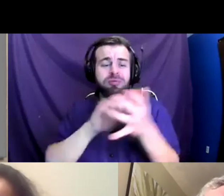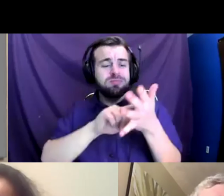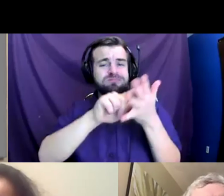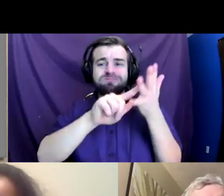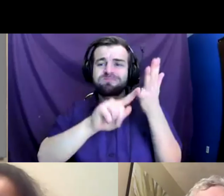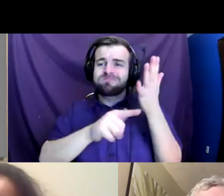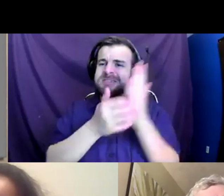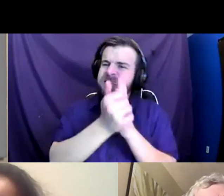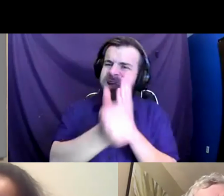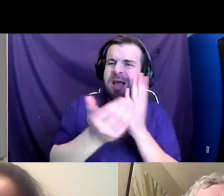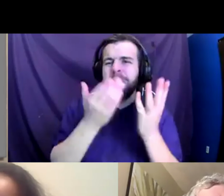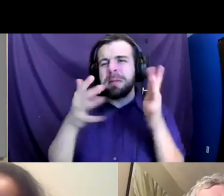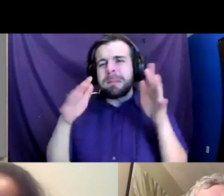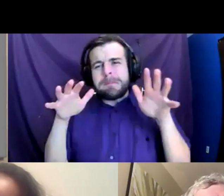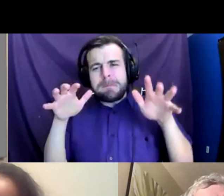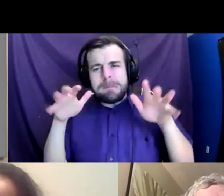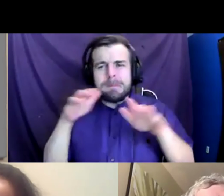So how